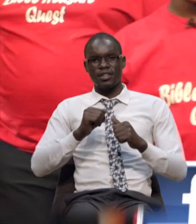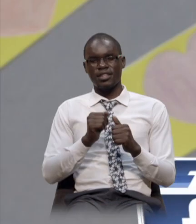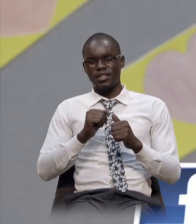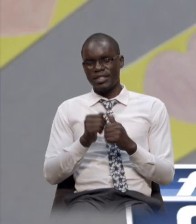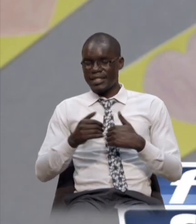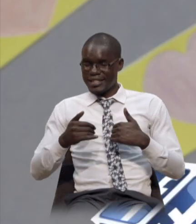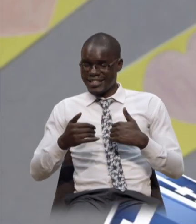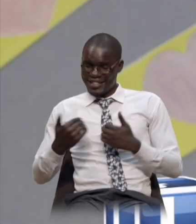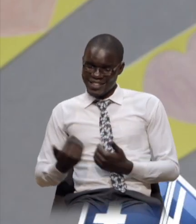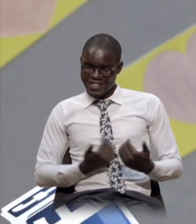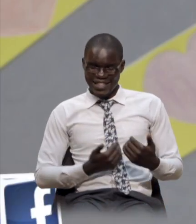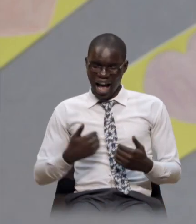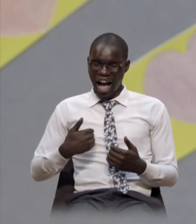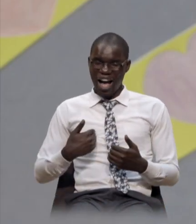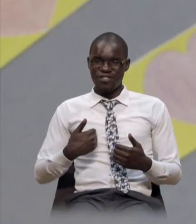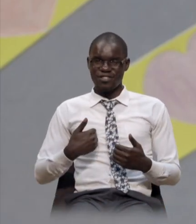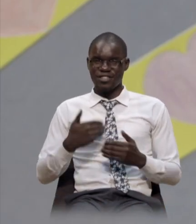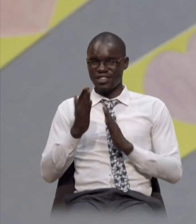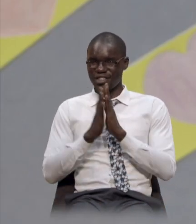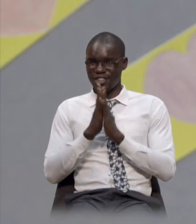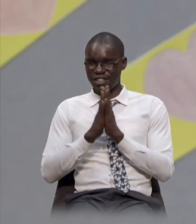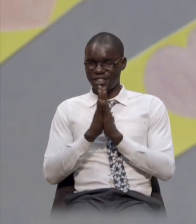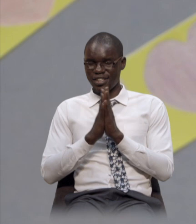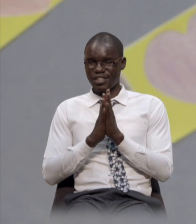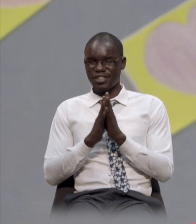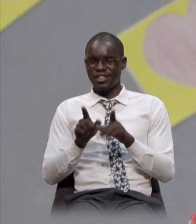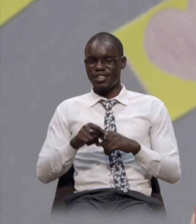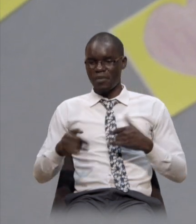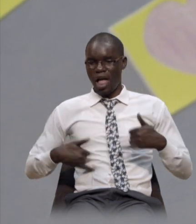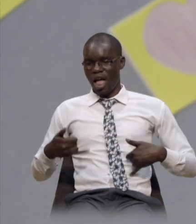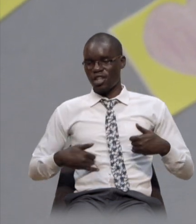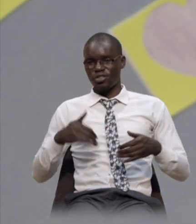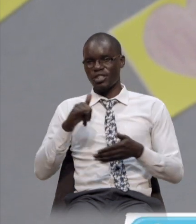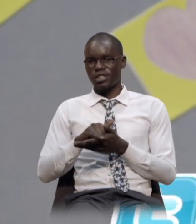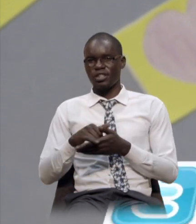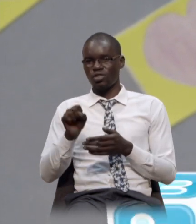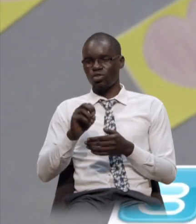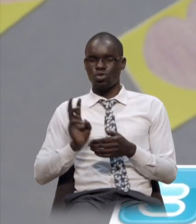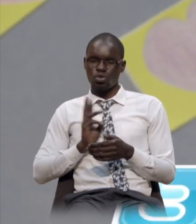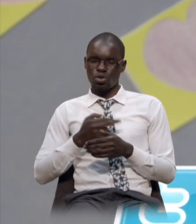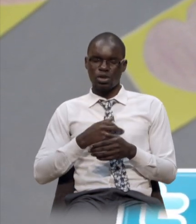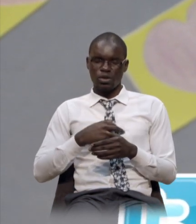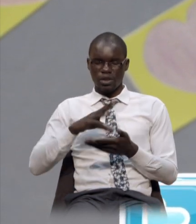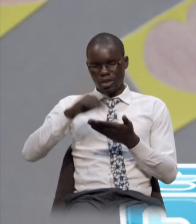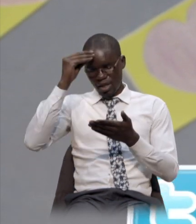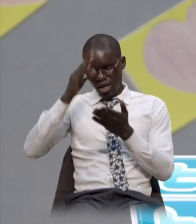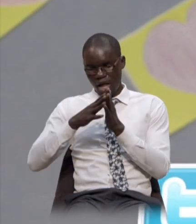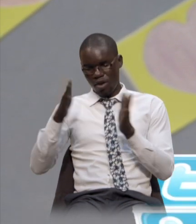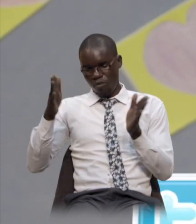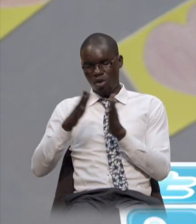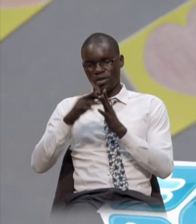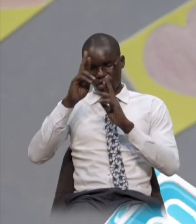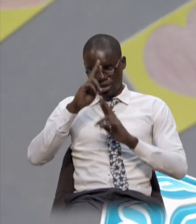Remember, respect is important, and we are coming back right after the break so that we learn about respect. And remember, respect is to